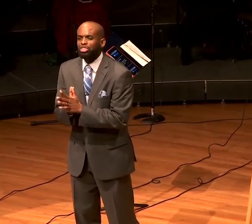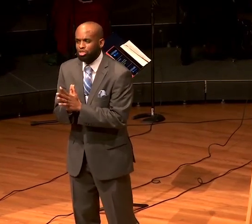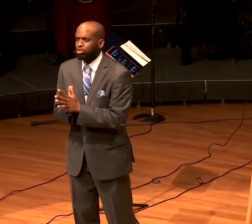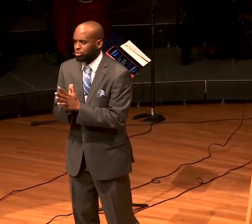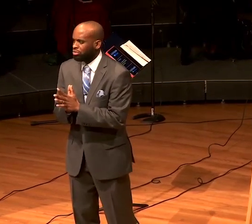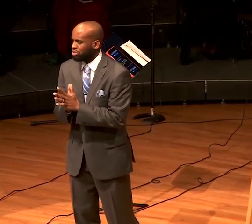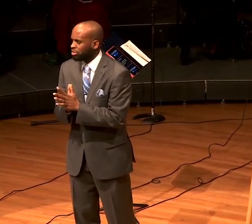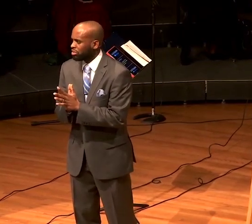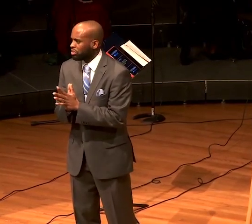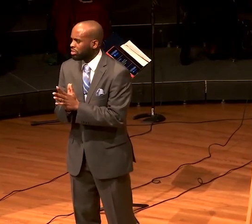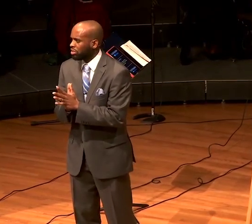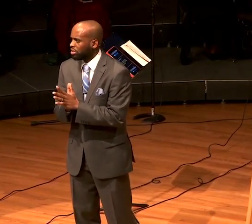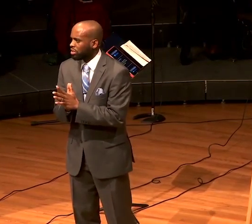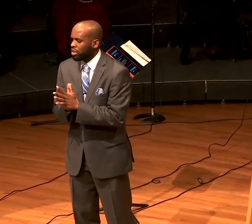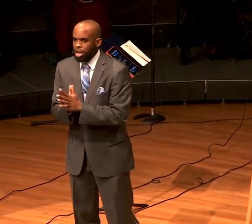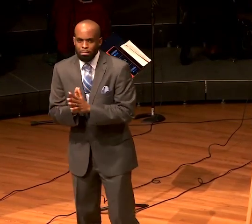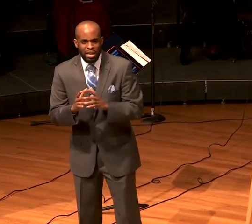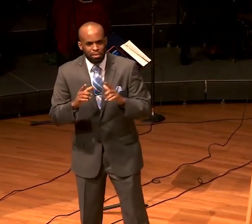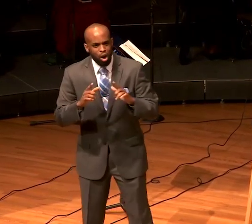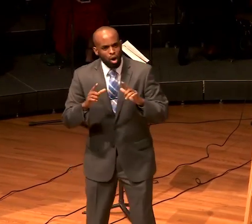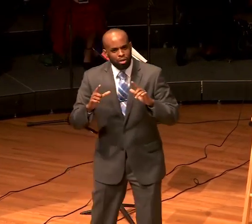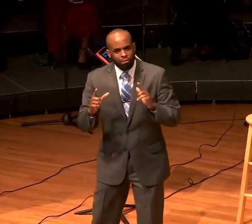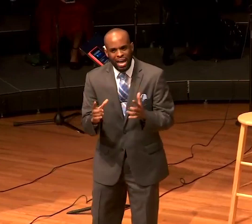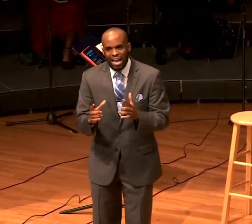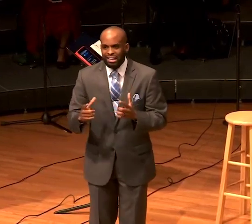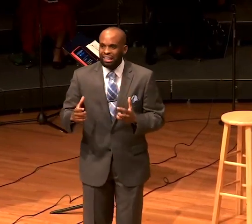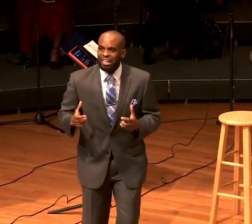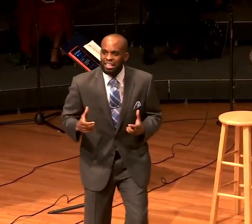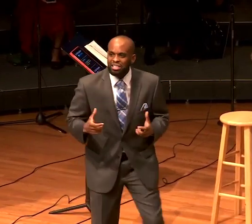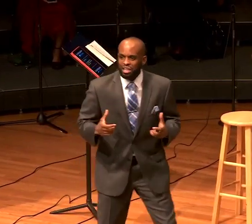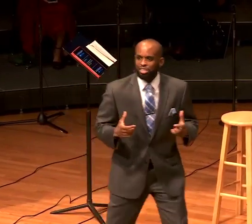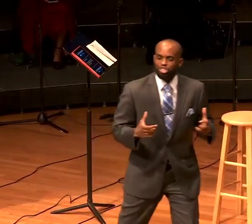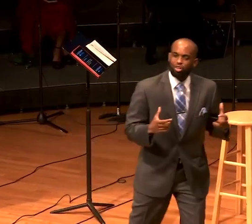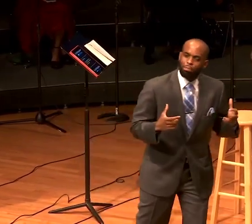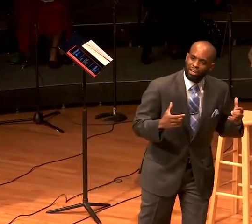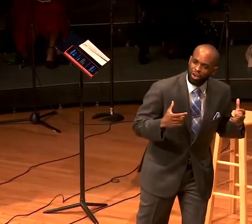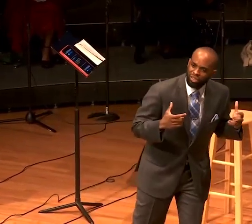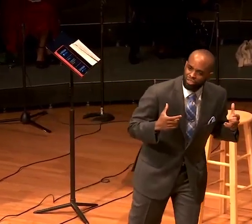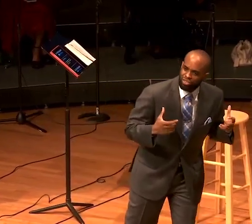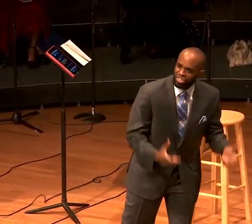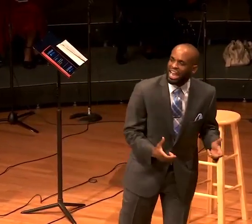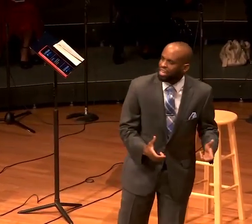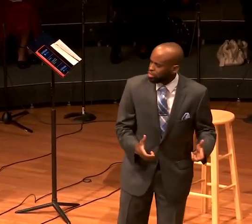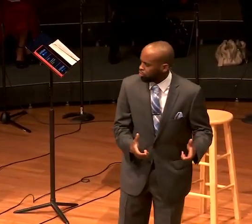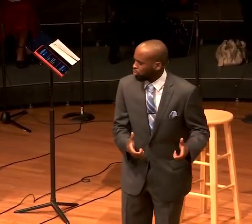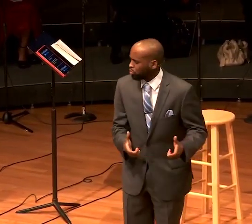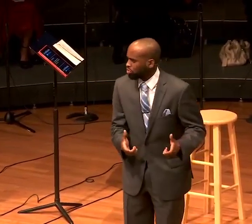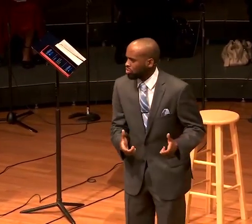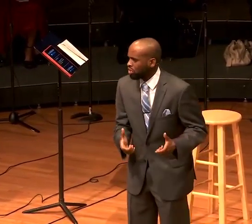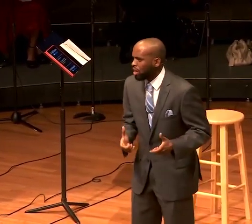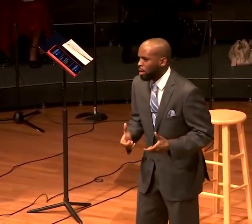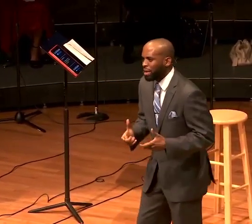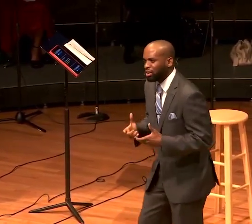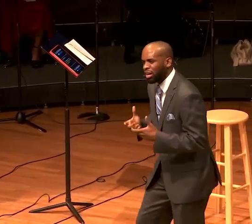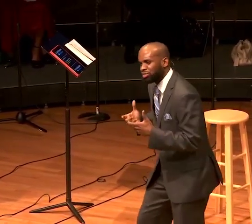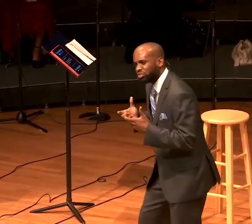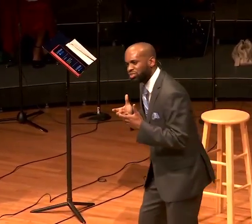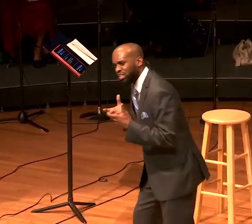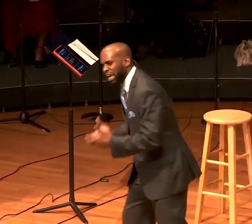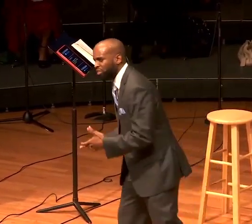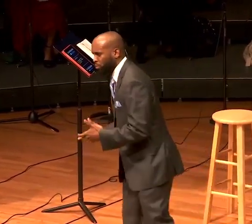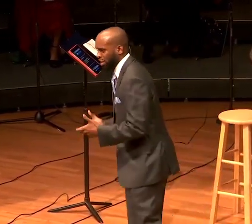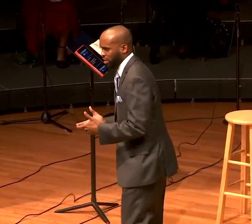Maybe that's truth. Maybe all of that leads us to better understand the rules,